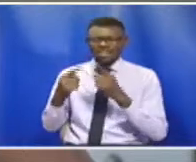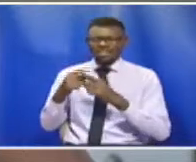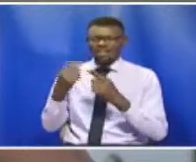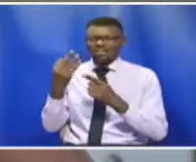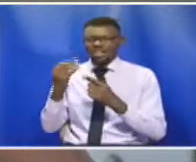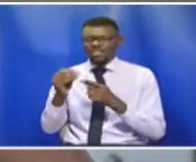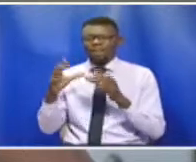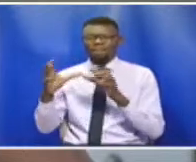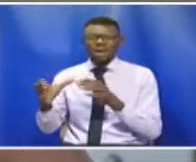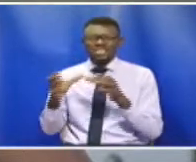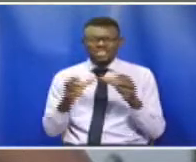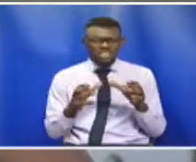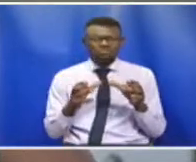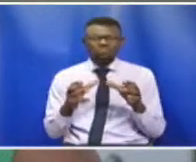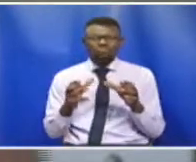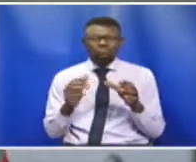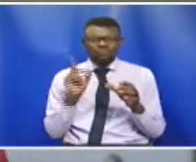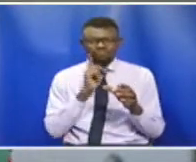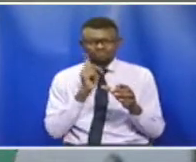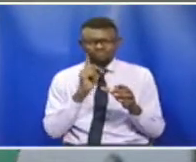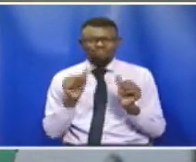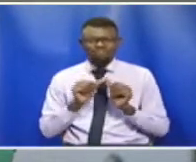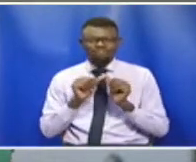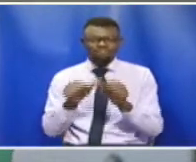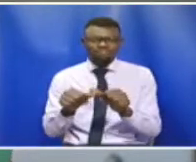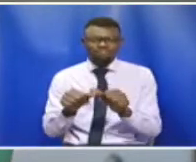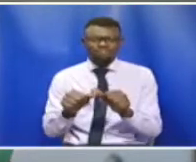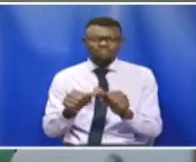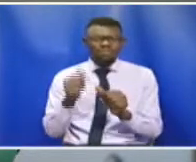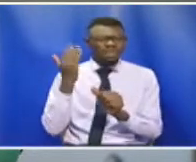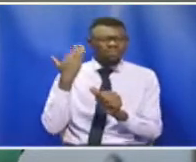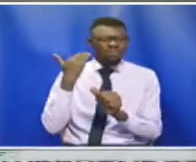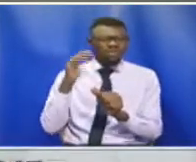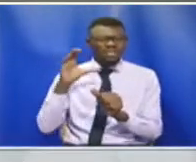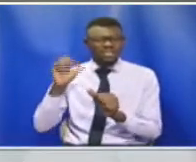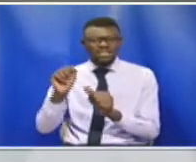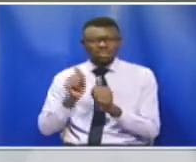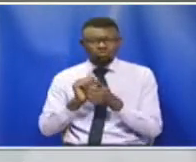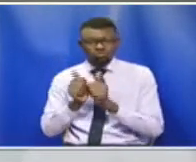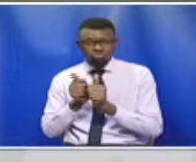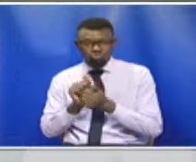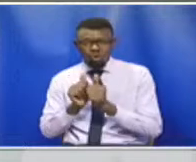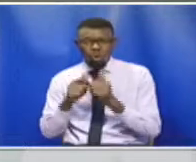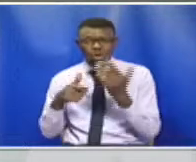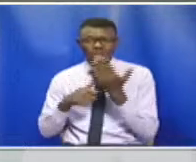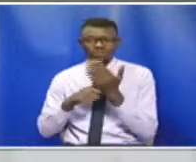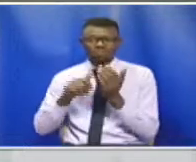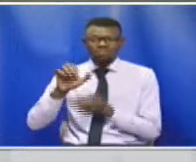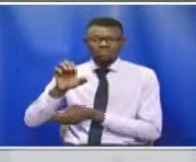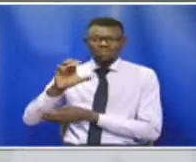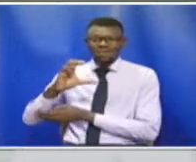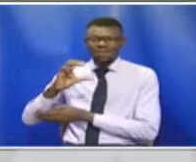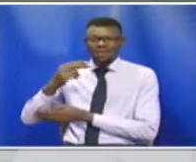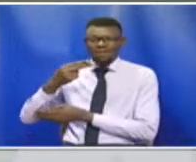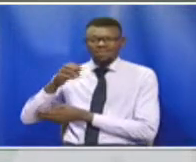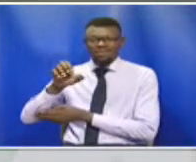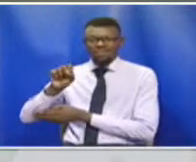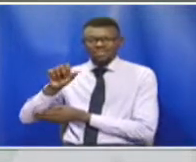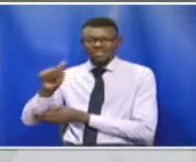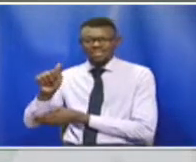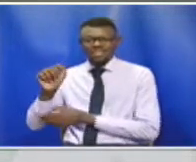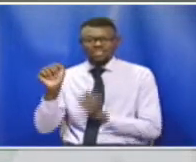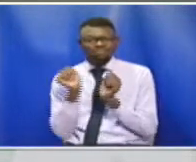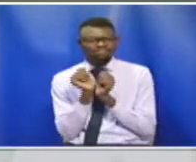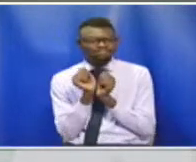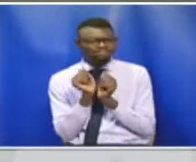partyism, which continue tomorrow. Now, former Sports CS Rashid Echesa can't tonight sleep easy after he was acquitted